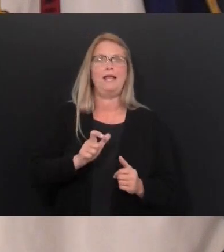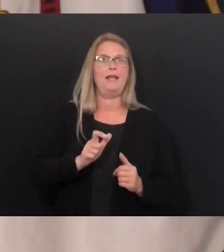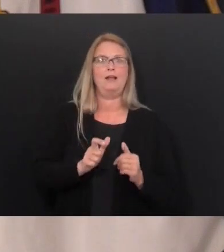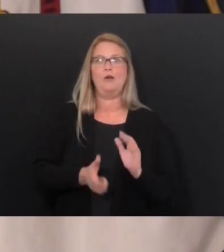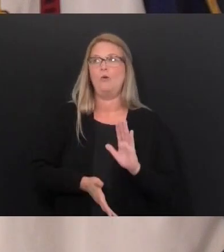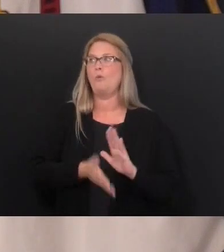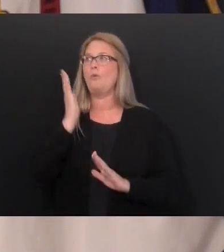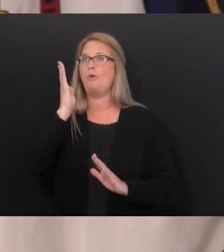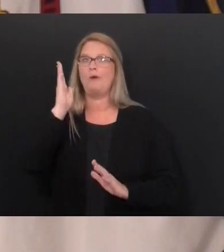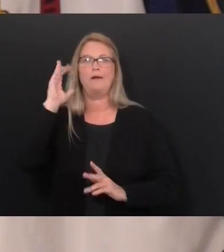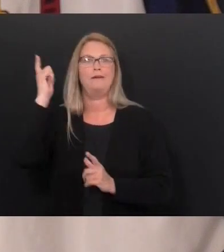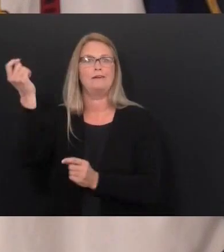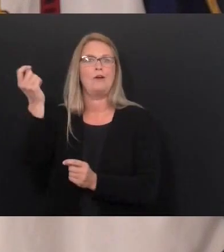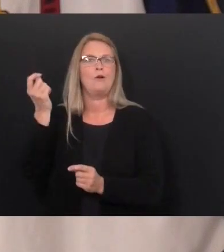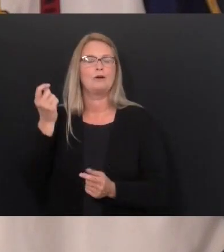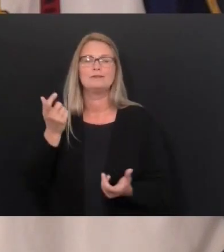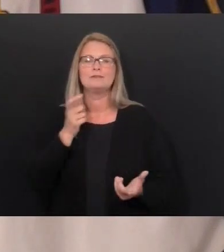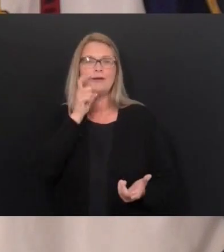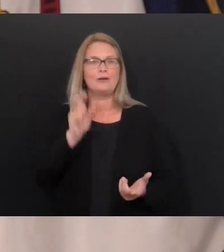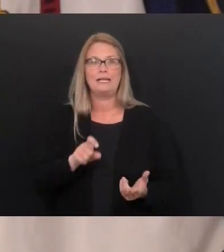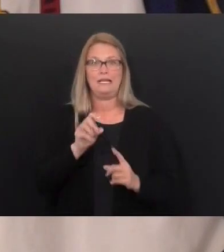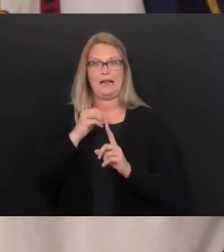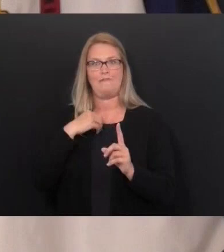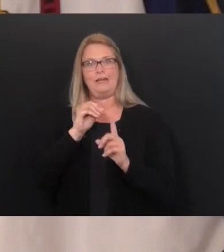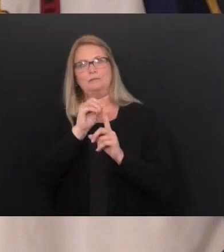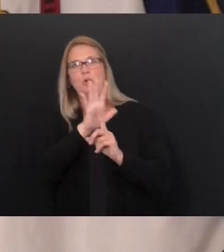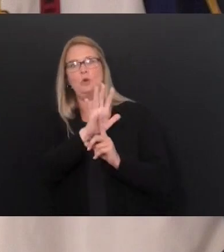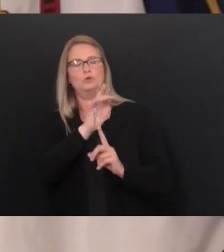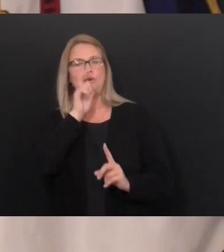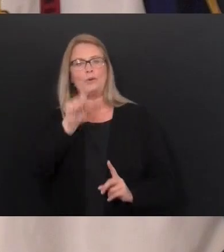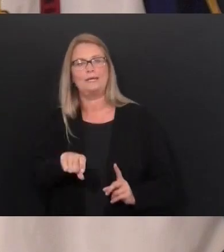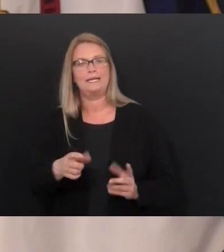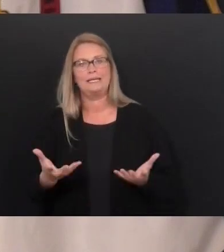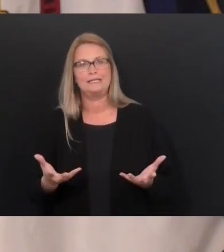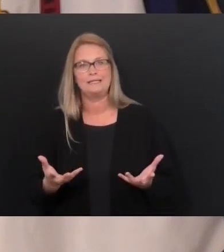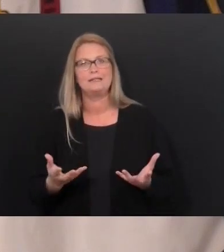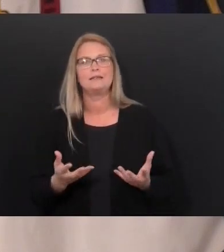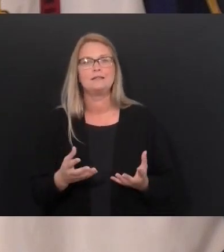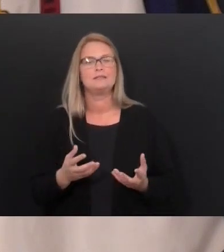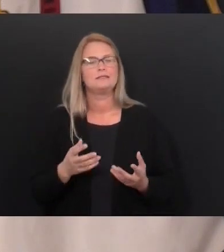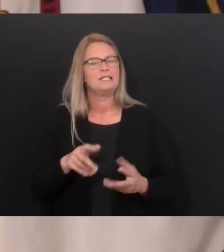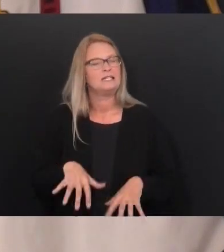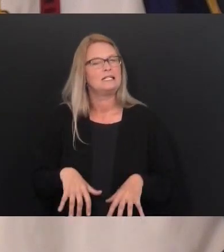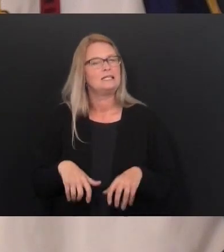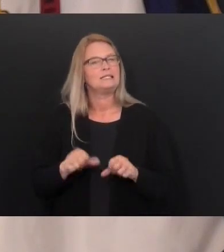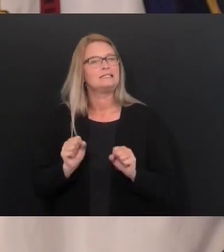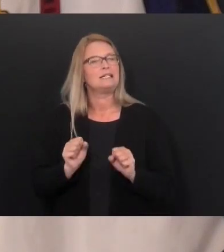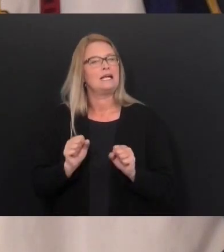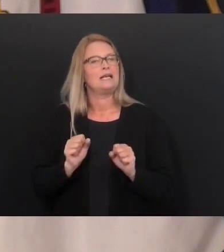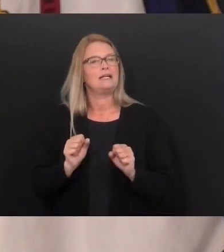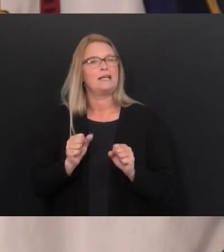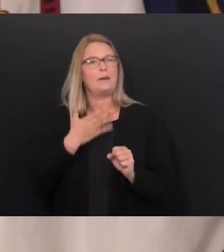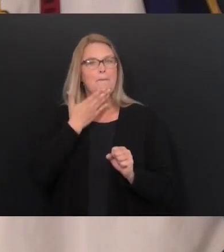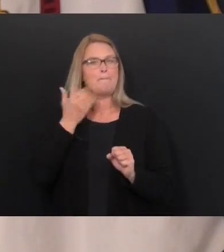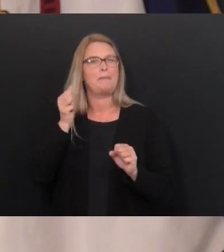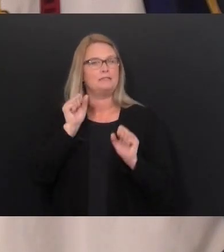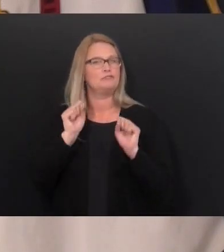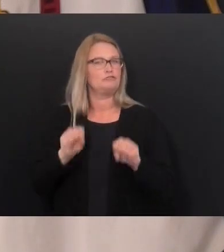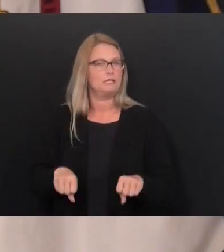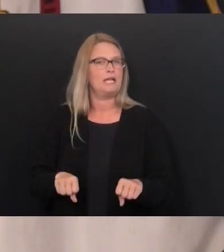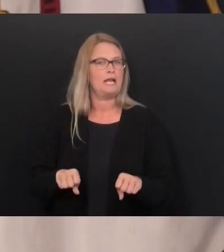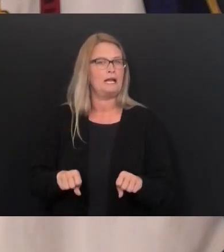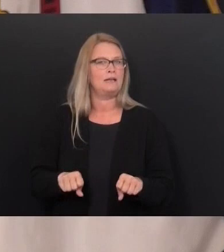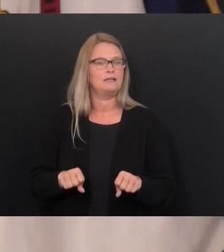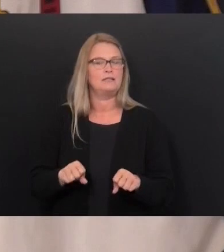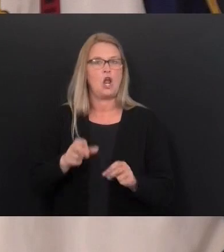and do something that could expose yourself? And so let's just try to take it as best we can, on an